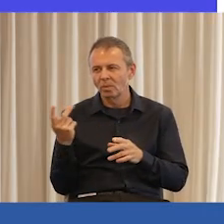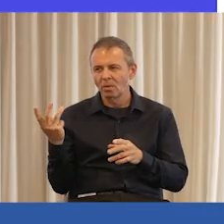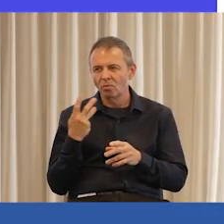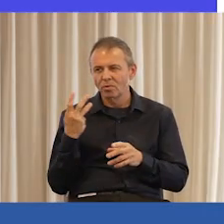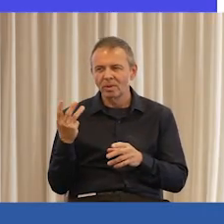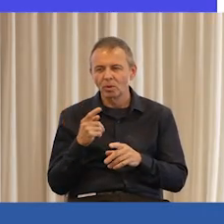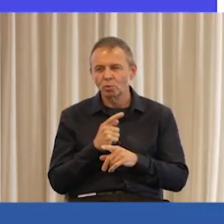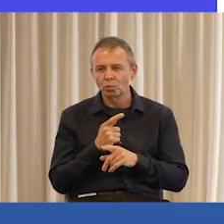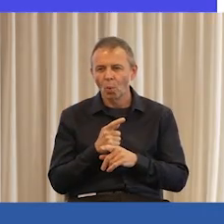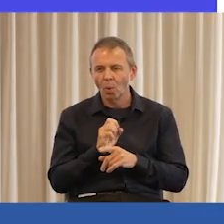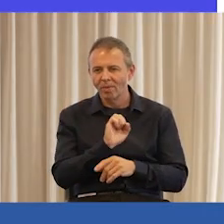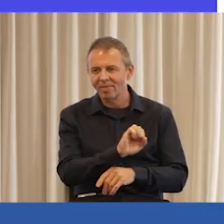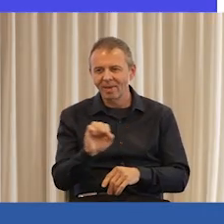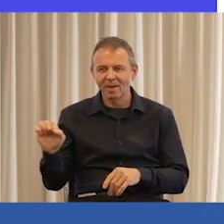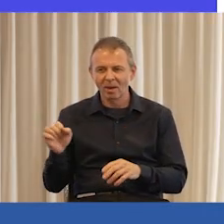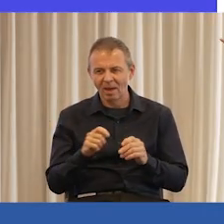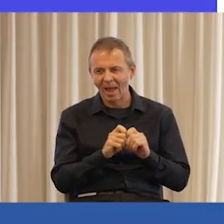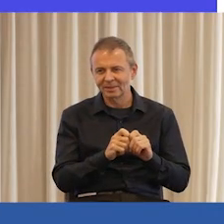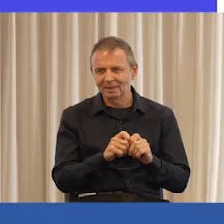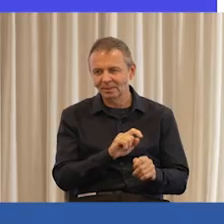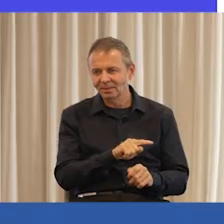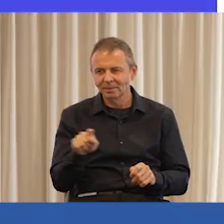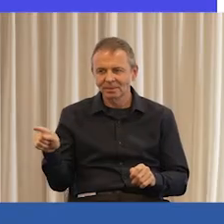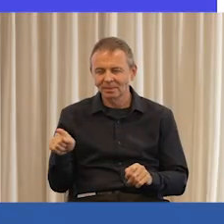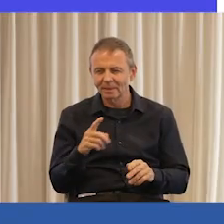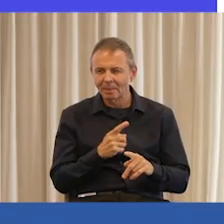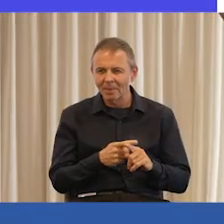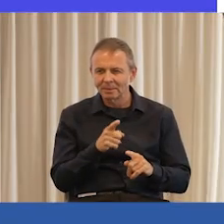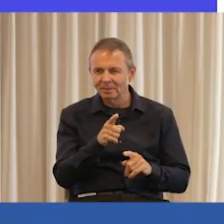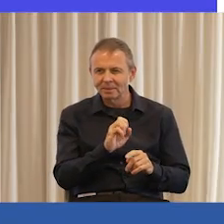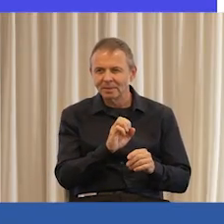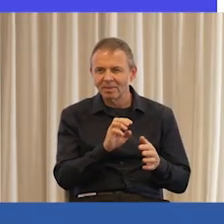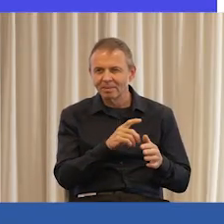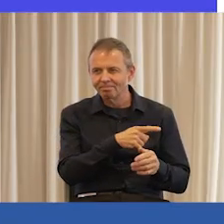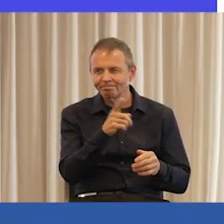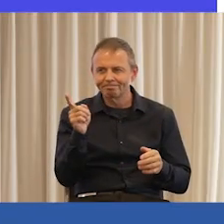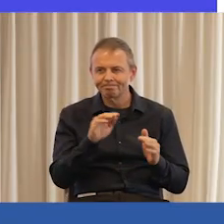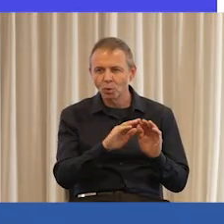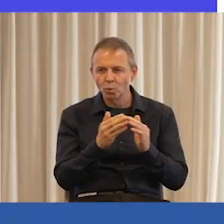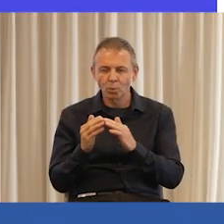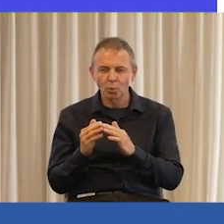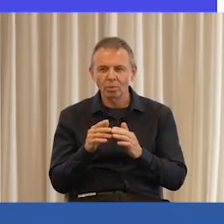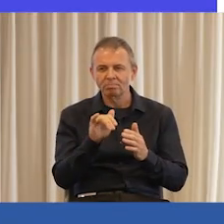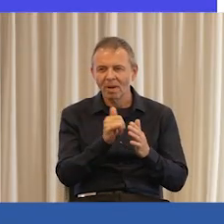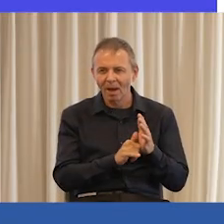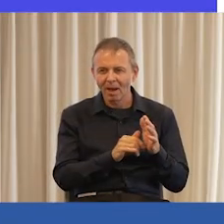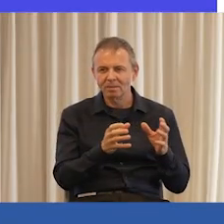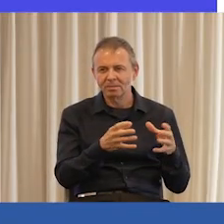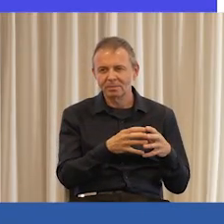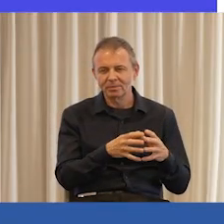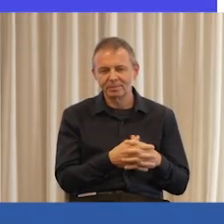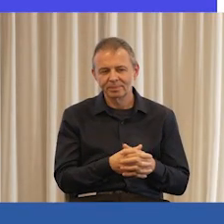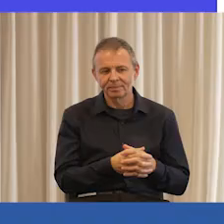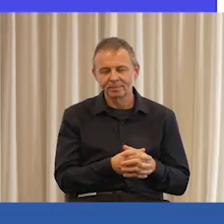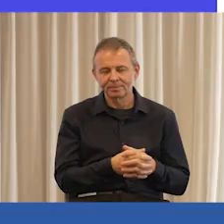assets of community life, the various associations from the art groups through to some of the other